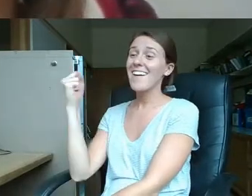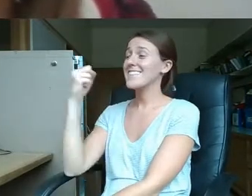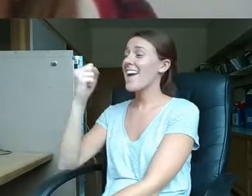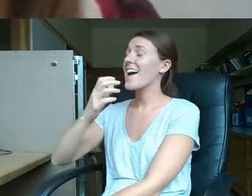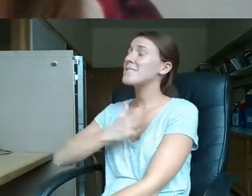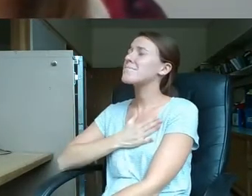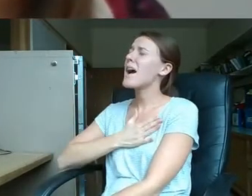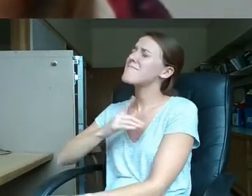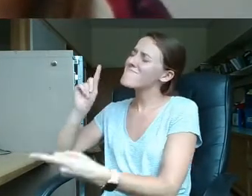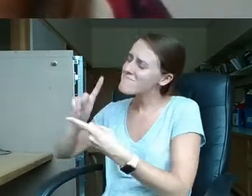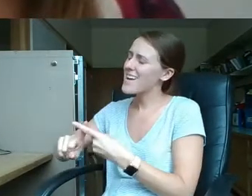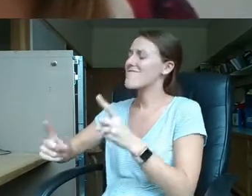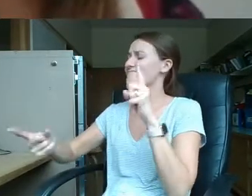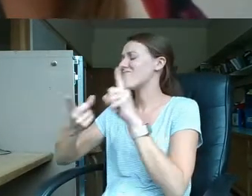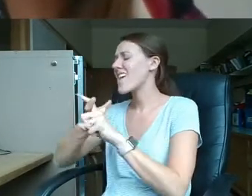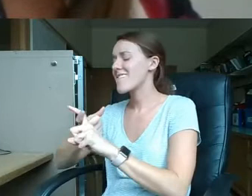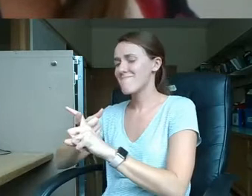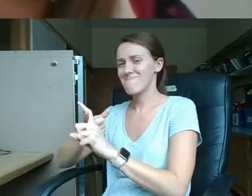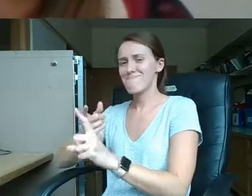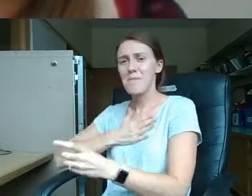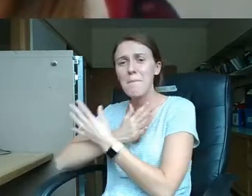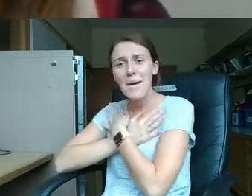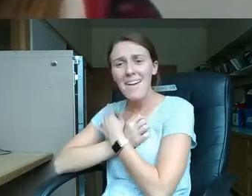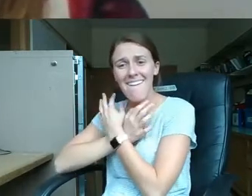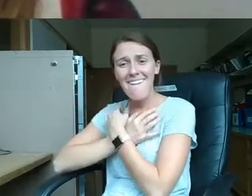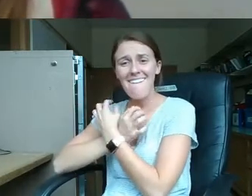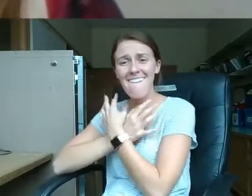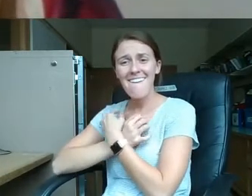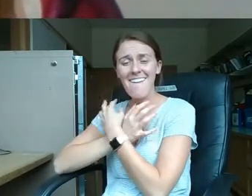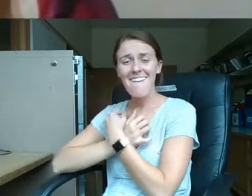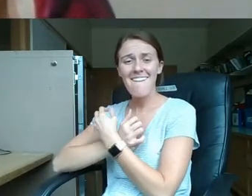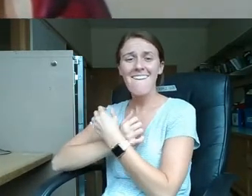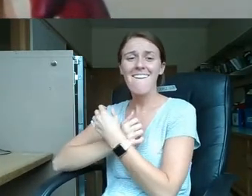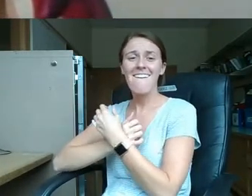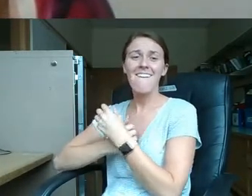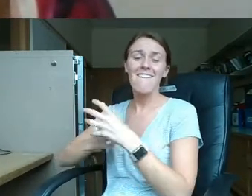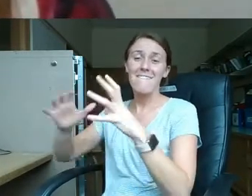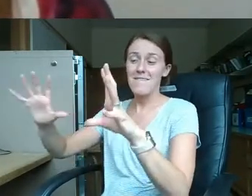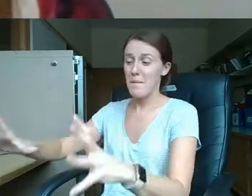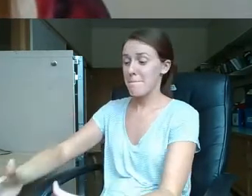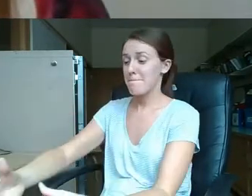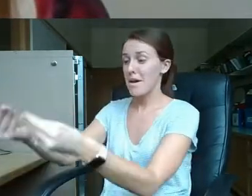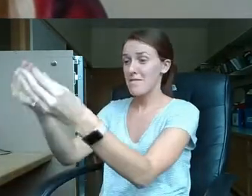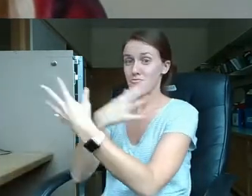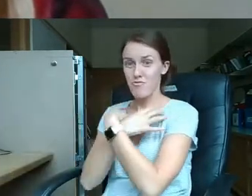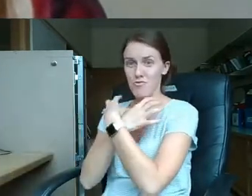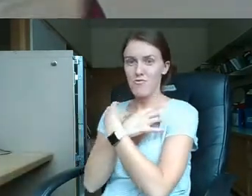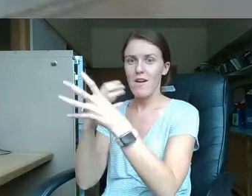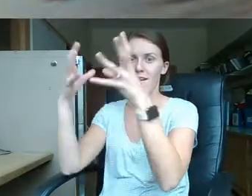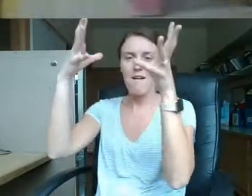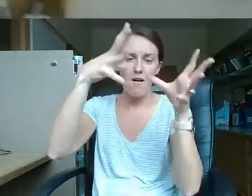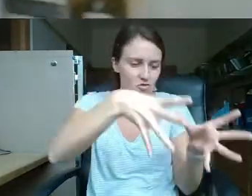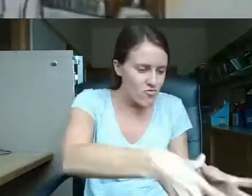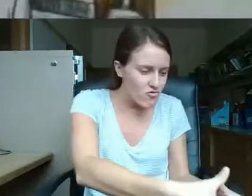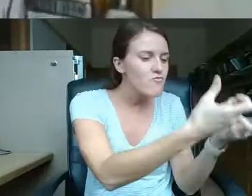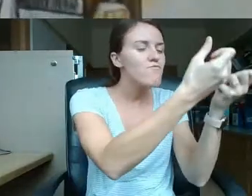yes, that's my best friend," shouted Lisa as she came in running. She reached in and picked Corduroy right out of the